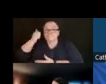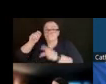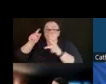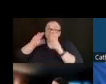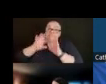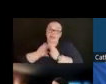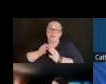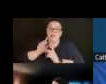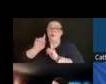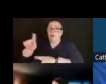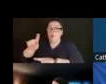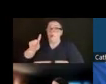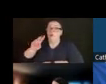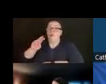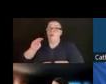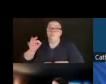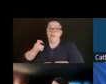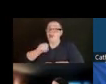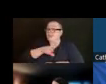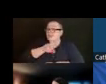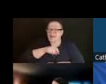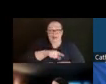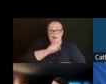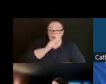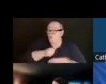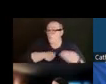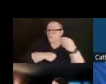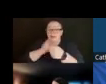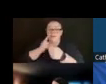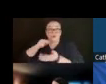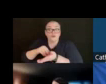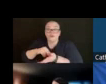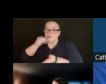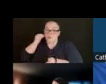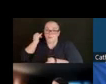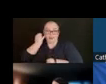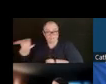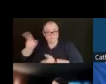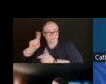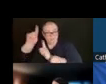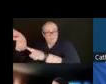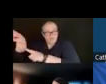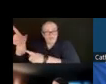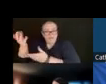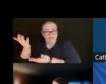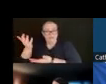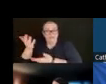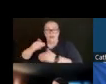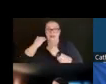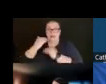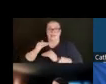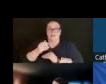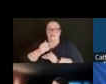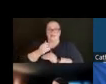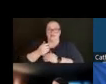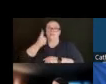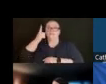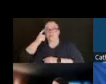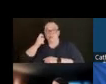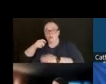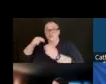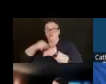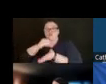that Medicare doesn't pay for the nursing home after a certain number of days. And that's because the nursing home is a long-term service